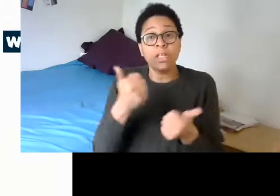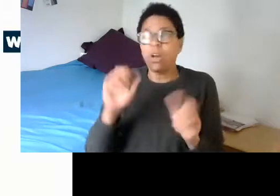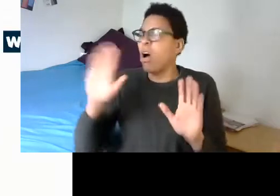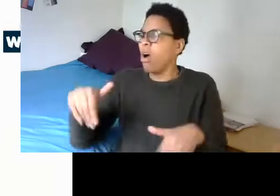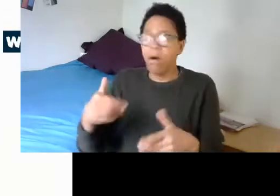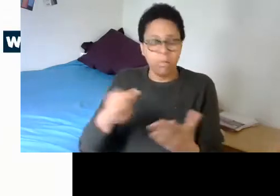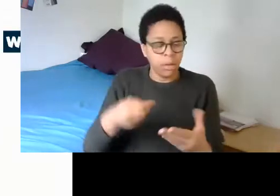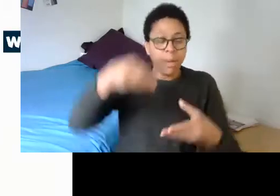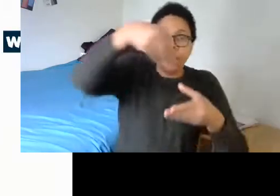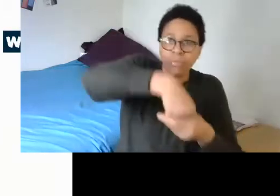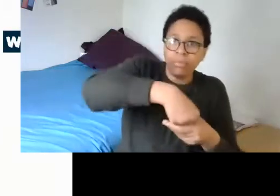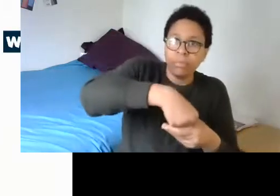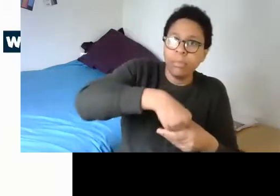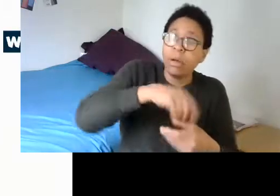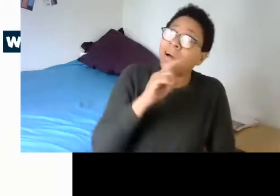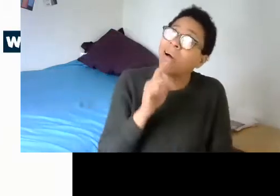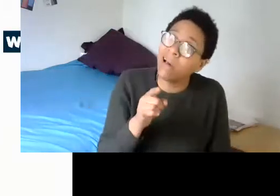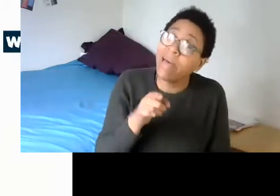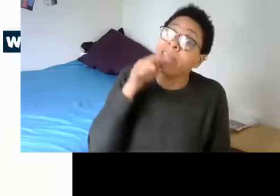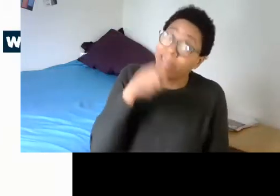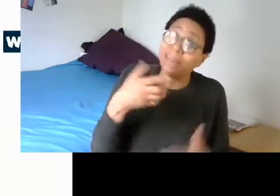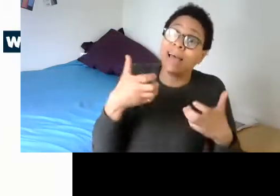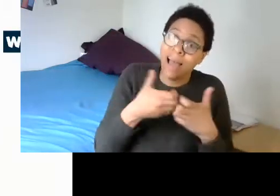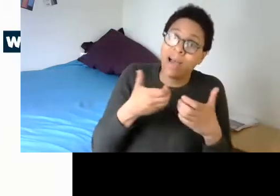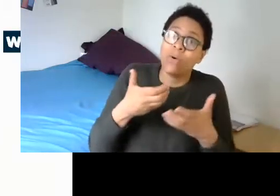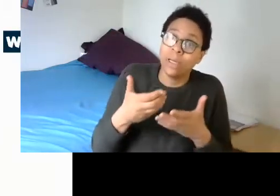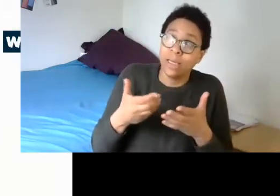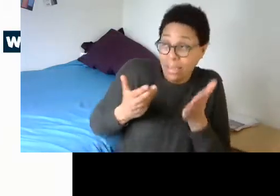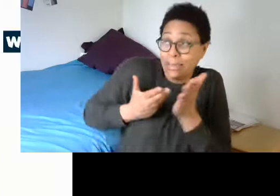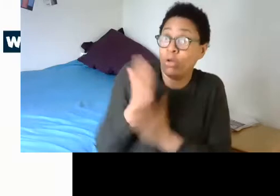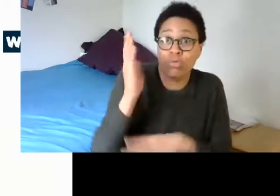book is a key factor in its survival.